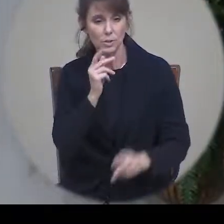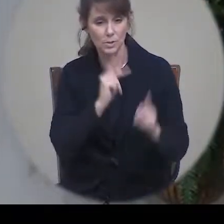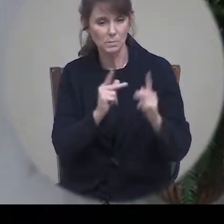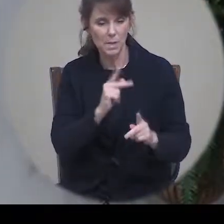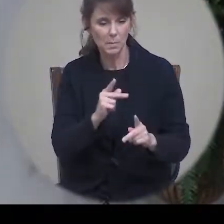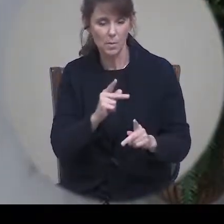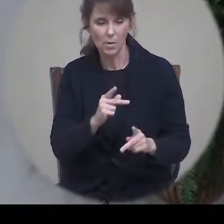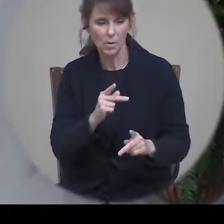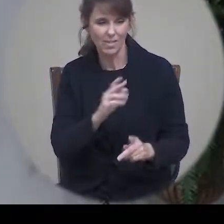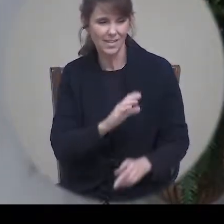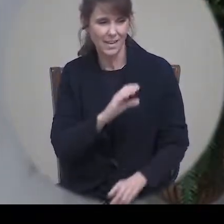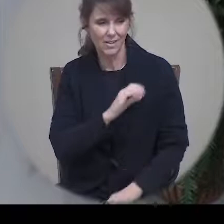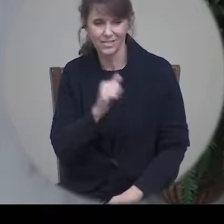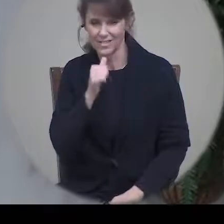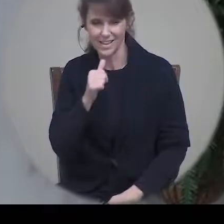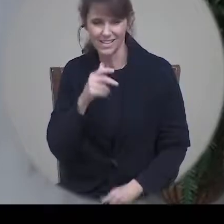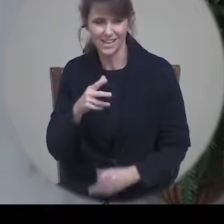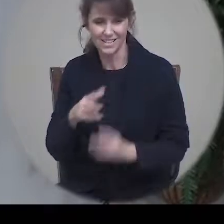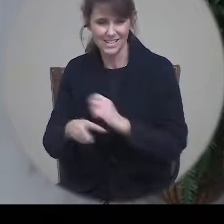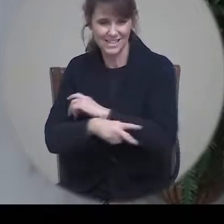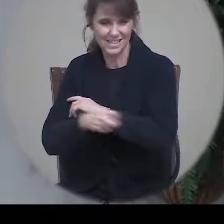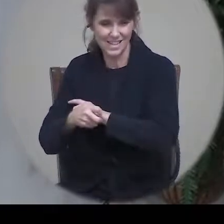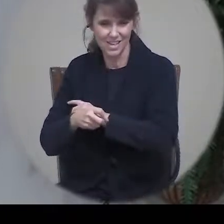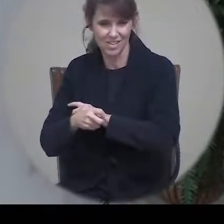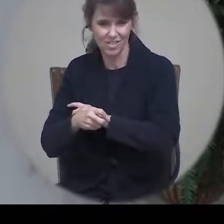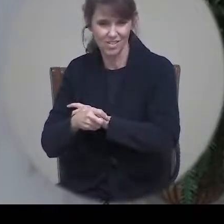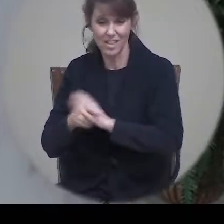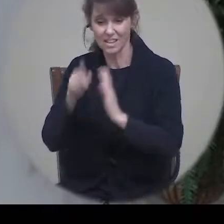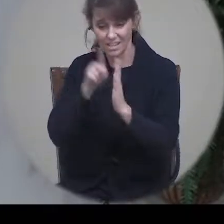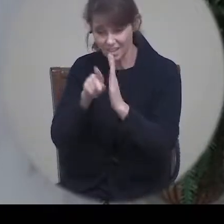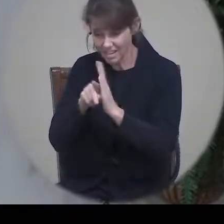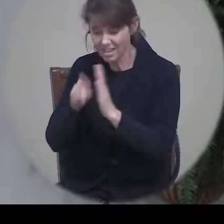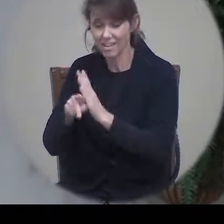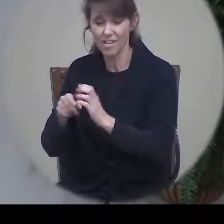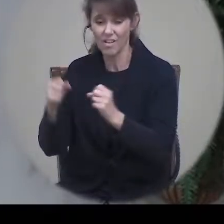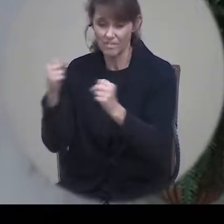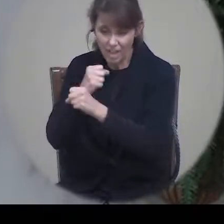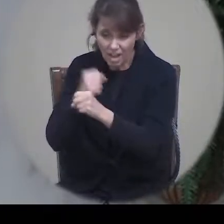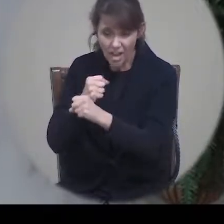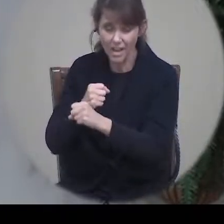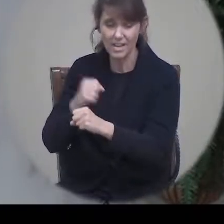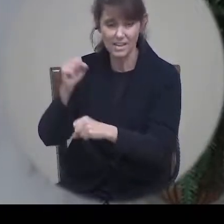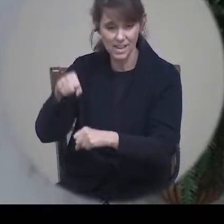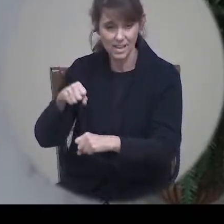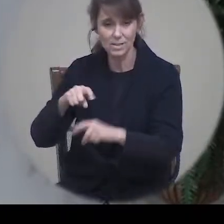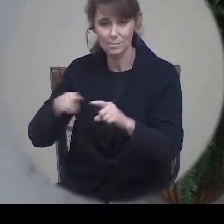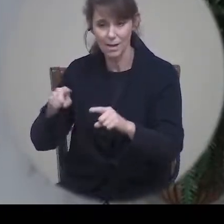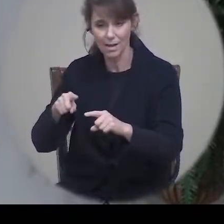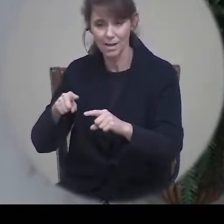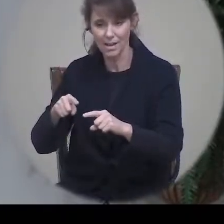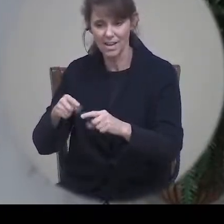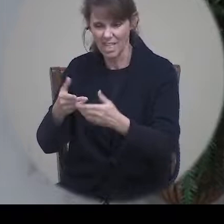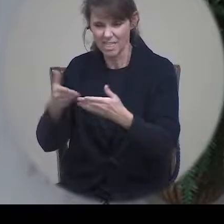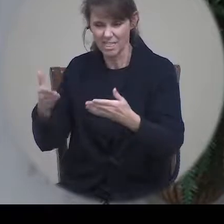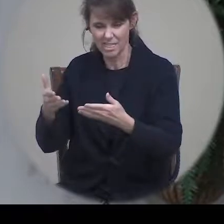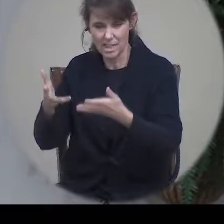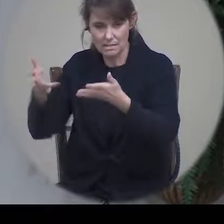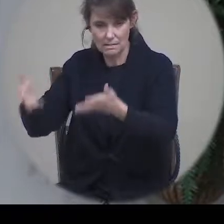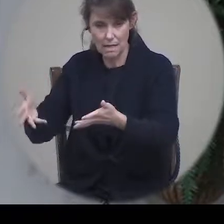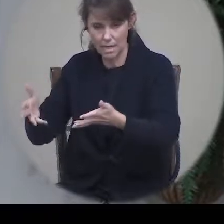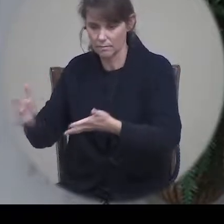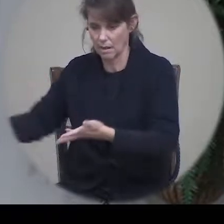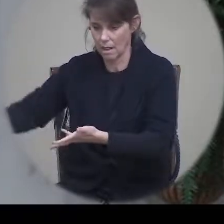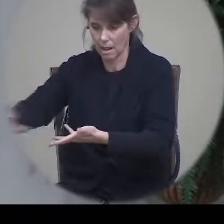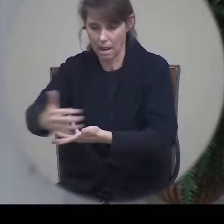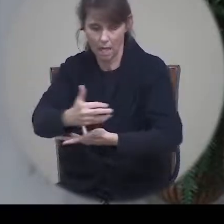I think there's a little more to that too, in that one, reliance on God. Don't take their plunder, you can rely on God to provide